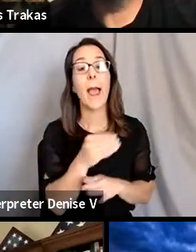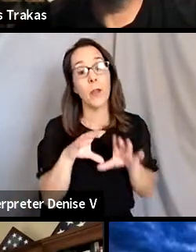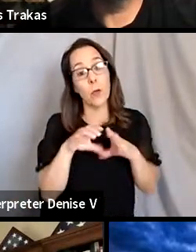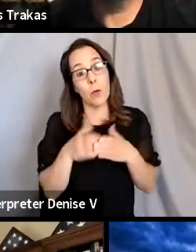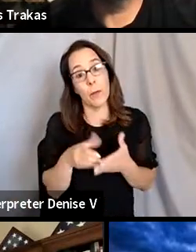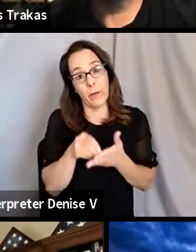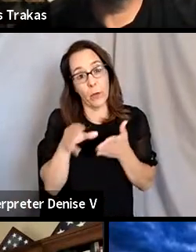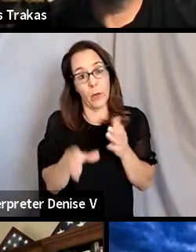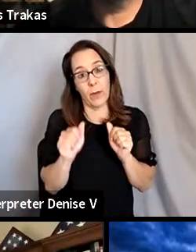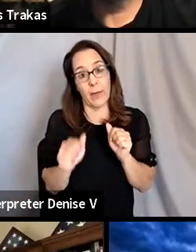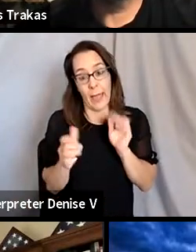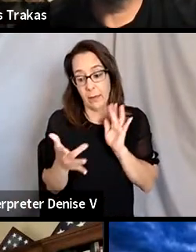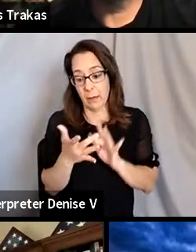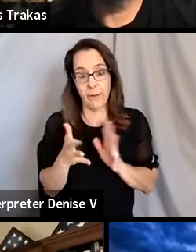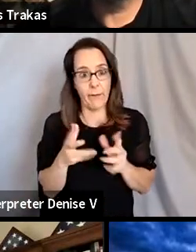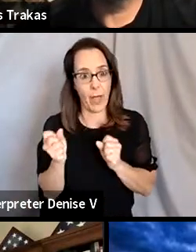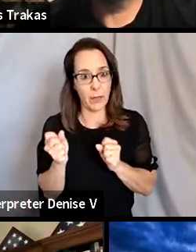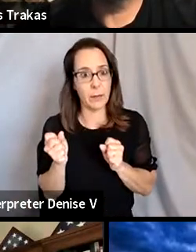their classroom,